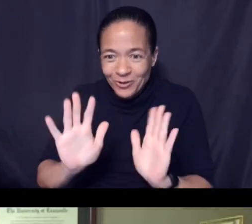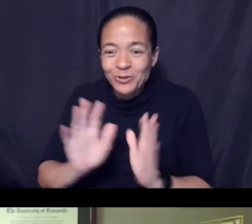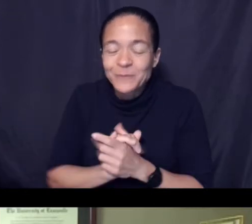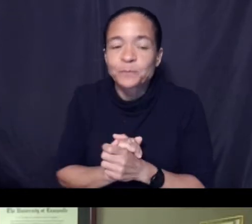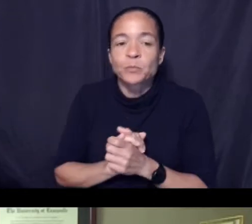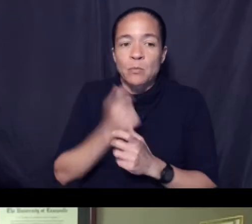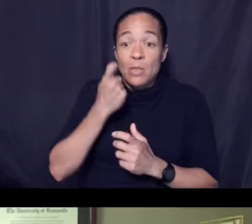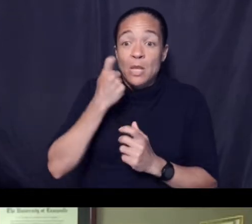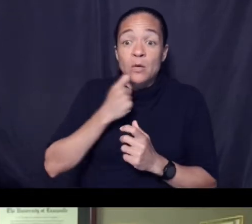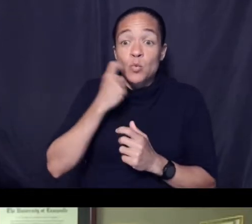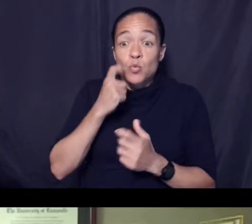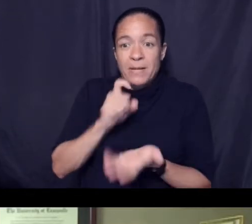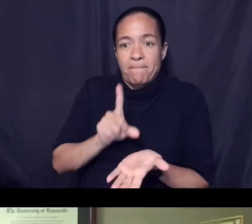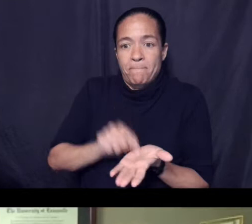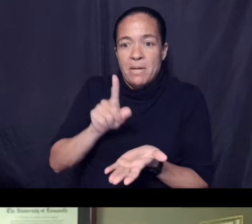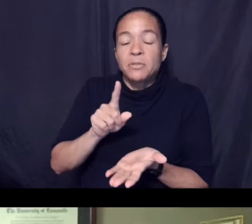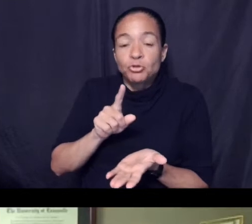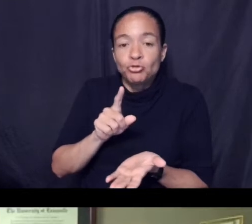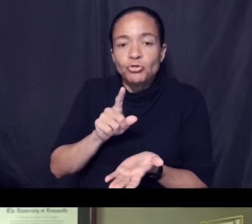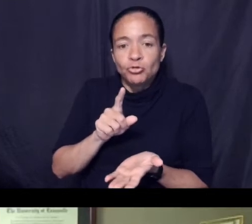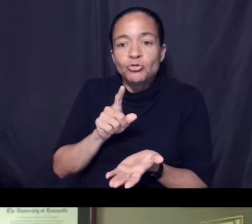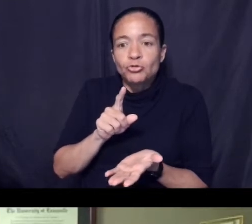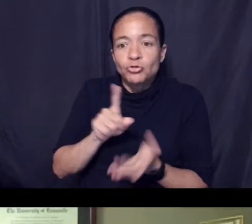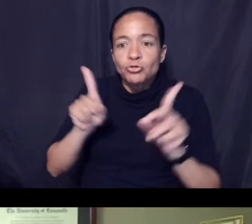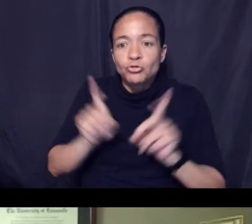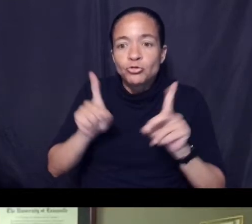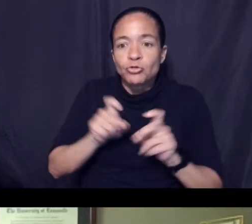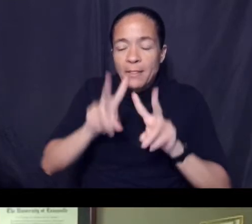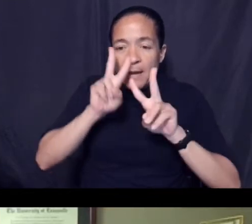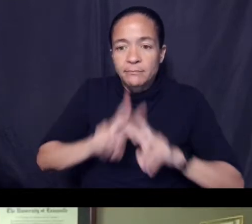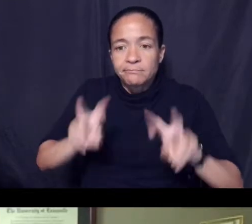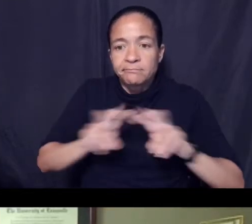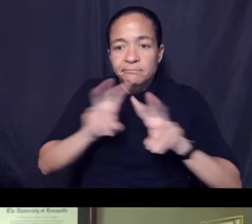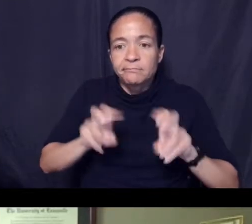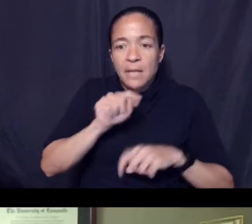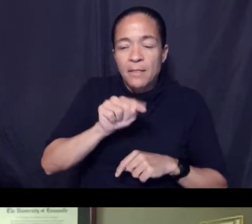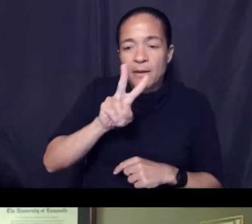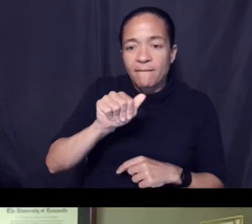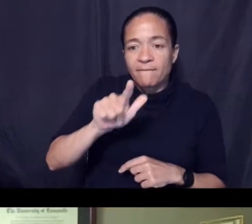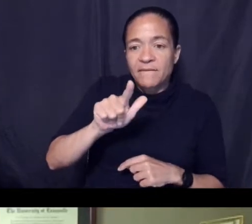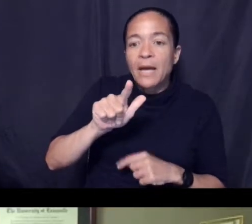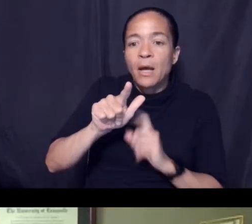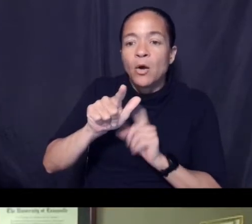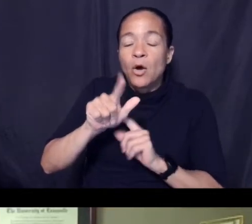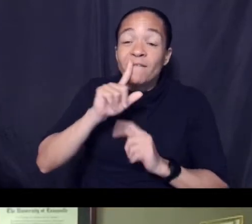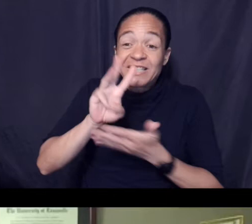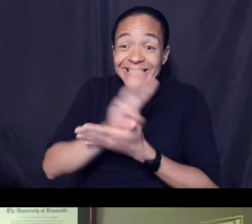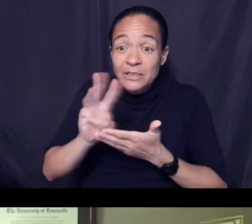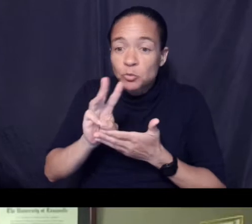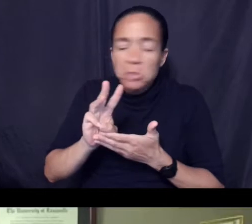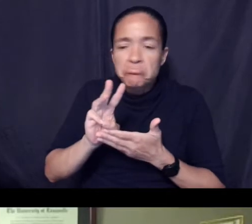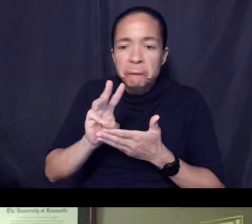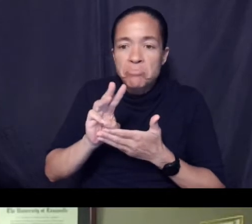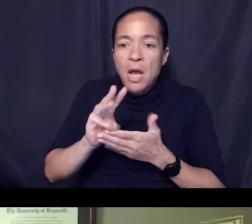trial is published in 2015 New England Journal of Medicine, and that looked at the oral valganciclovir for not just 6 weeks,